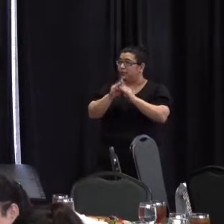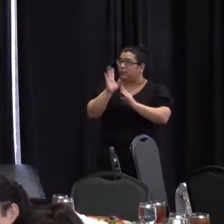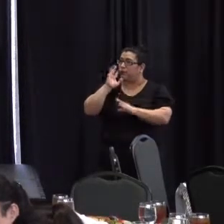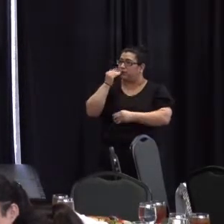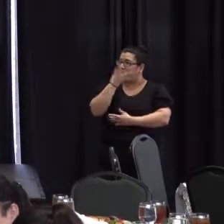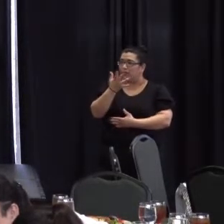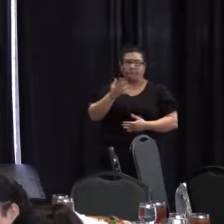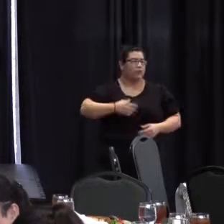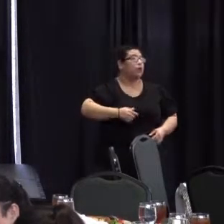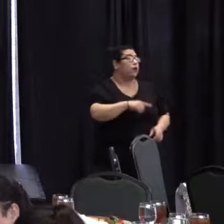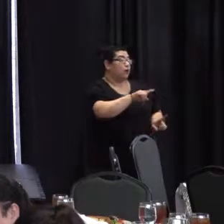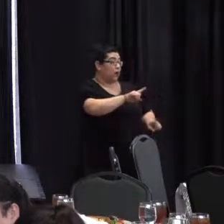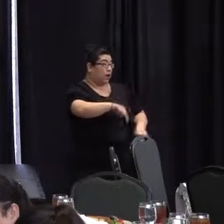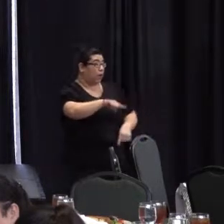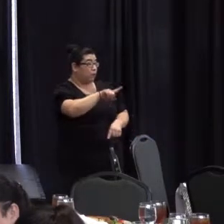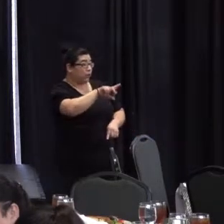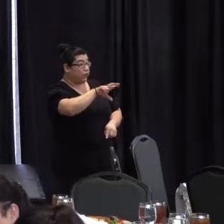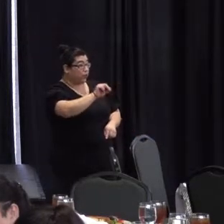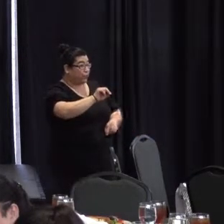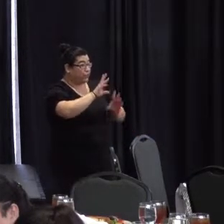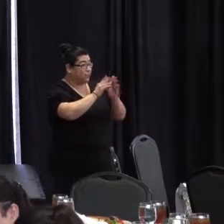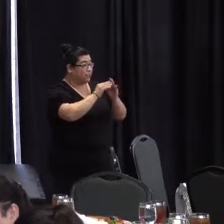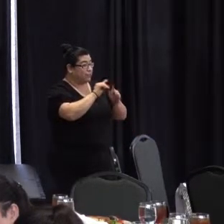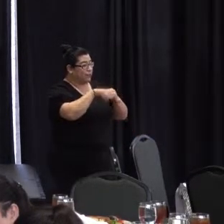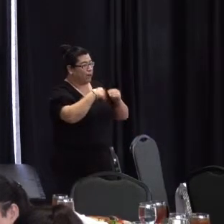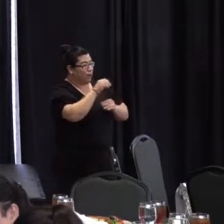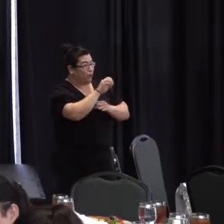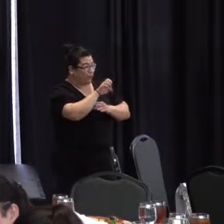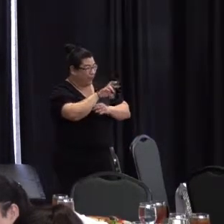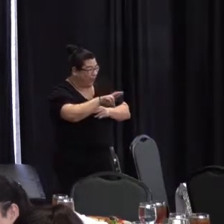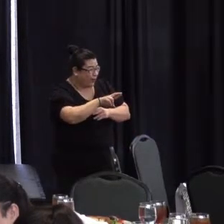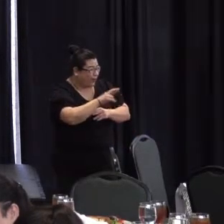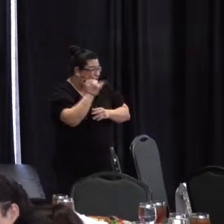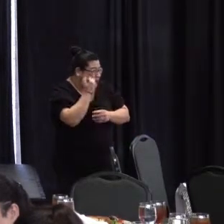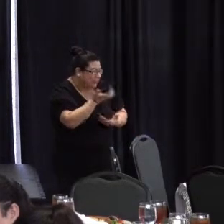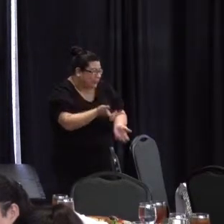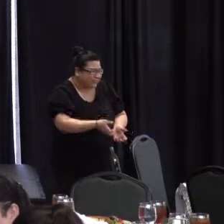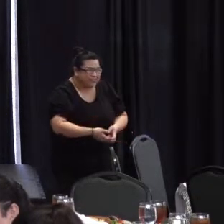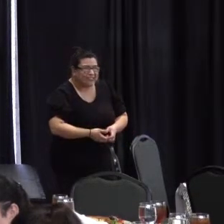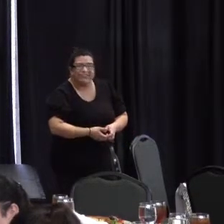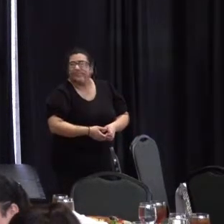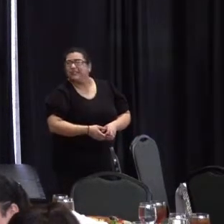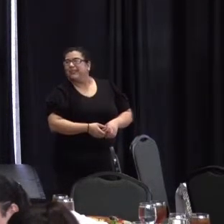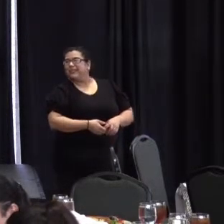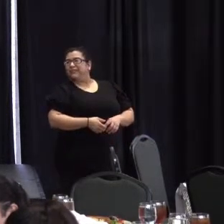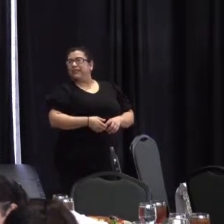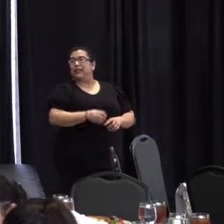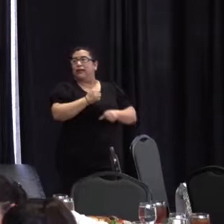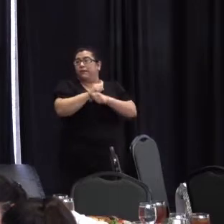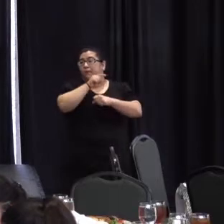come to the 1:30 session on OER, if that.